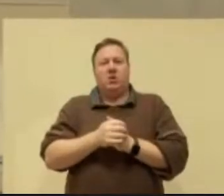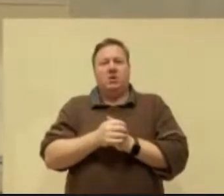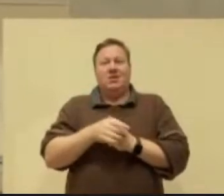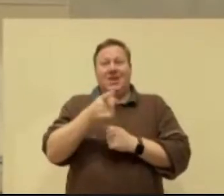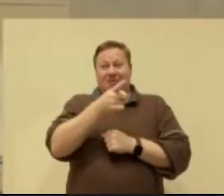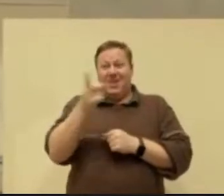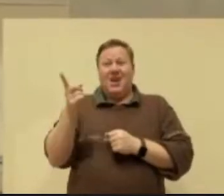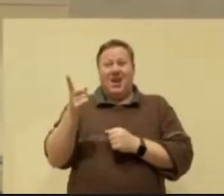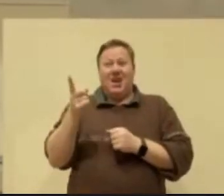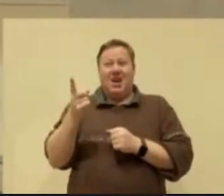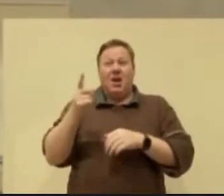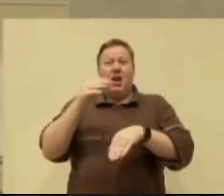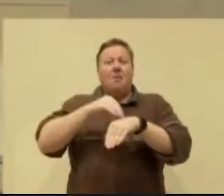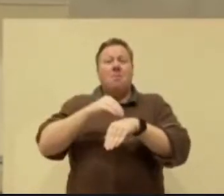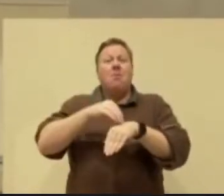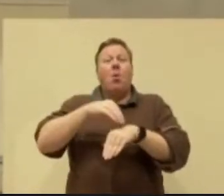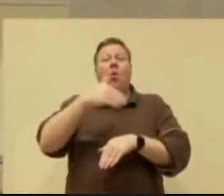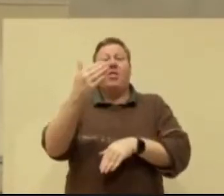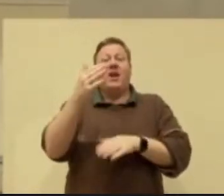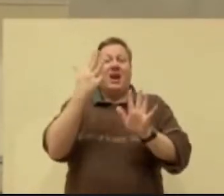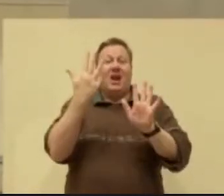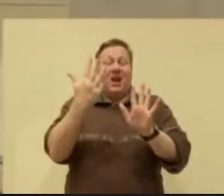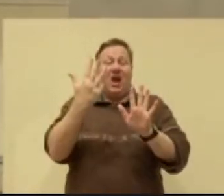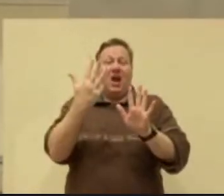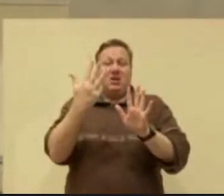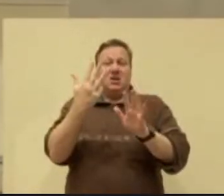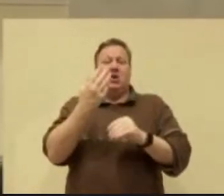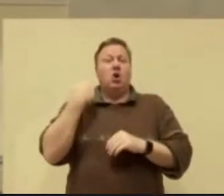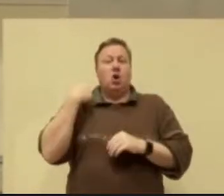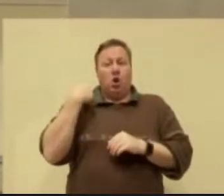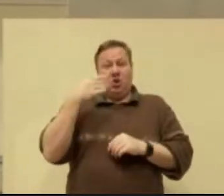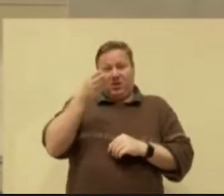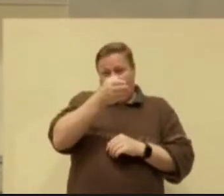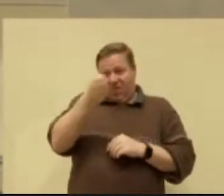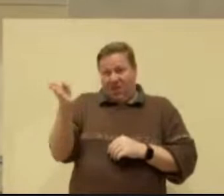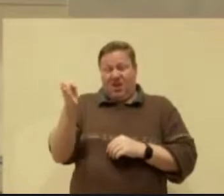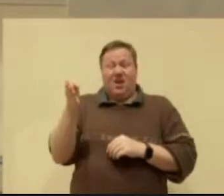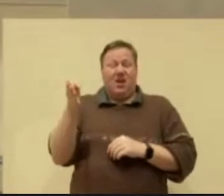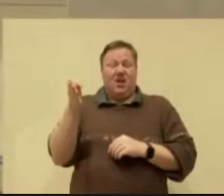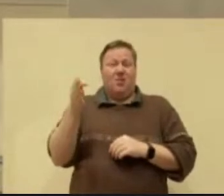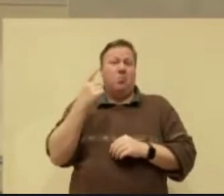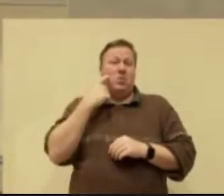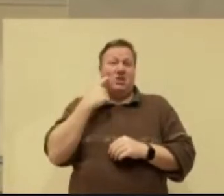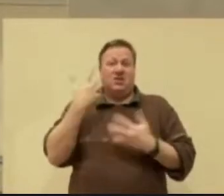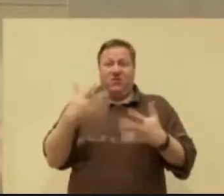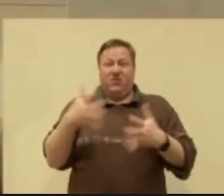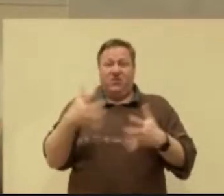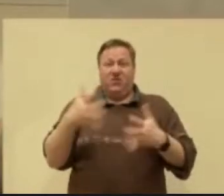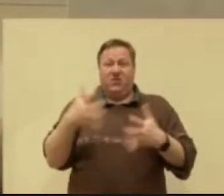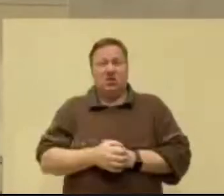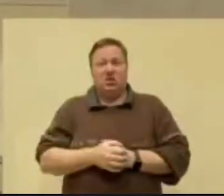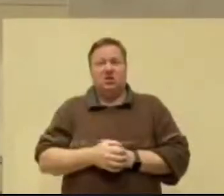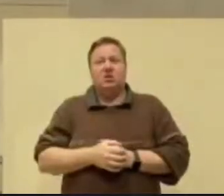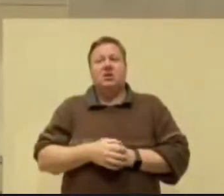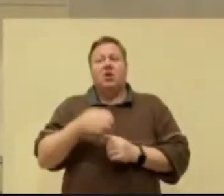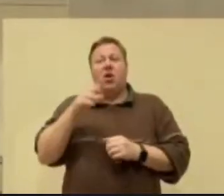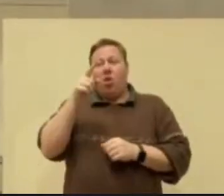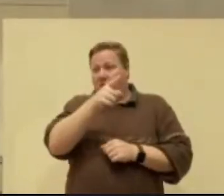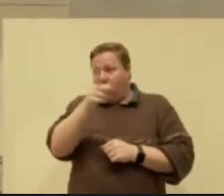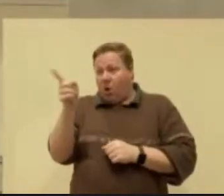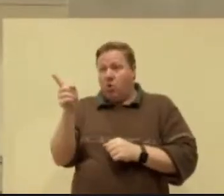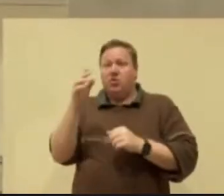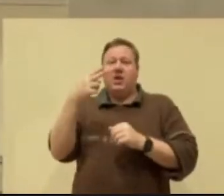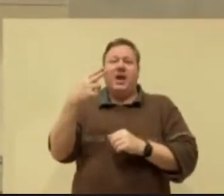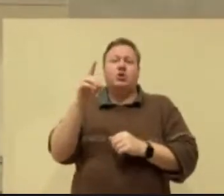nine learners were pregnant in that school the the principals and the issues have been trained we conducted the